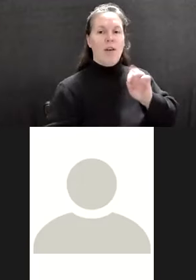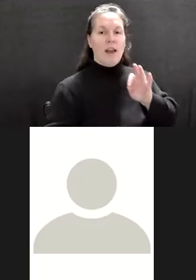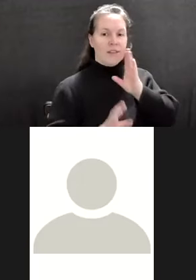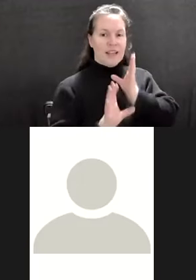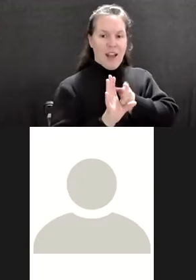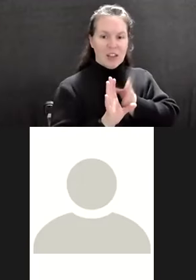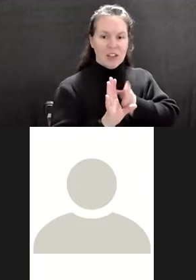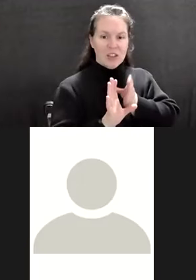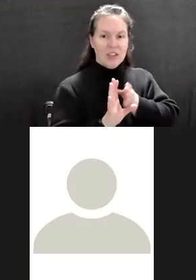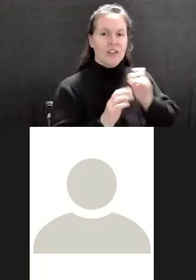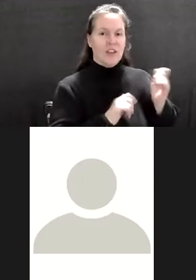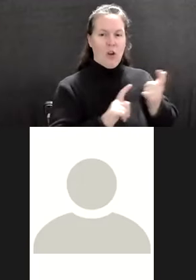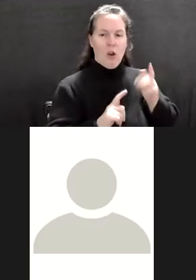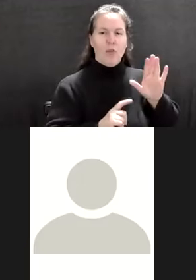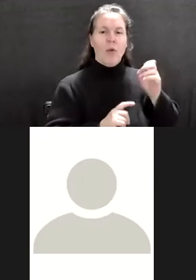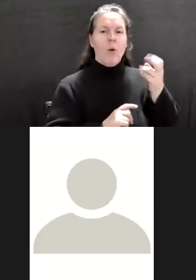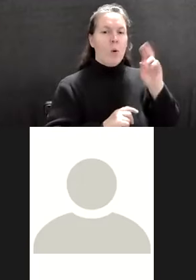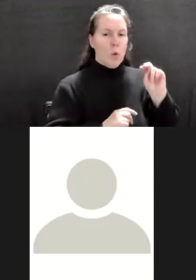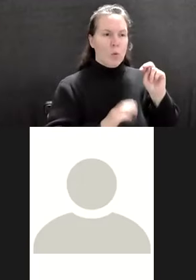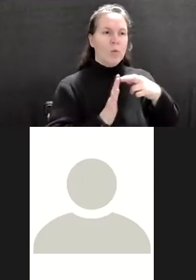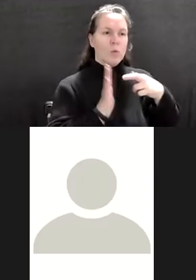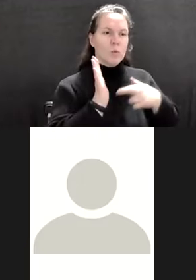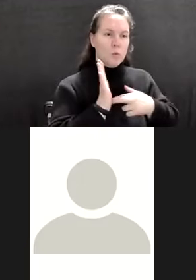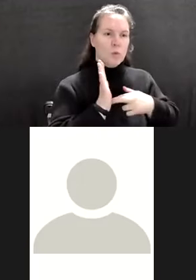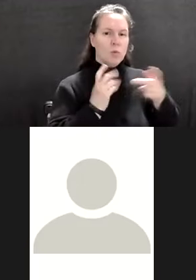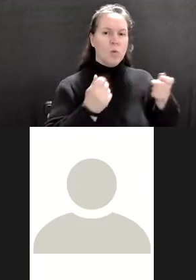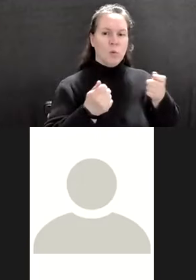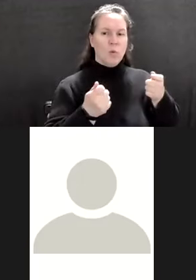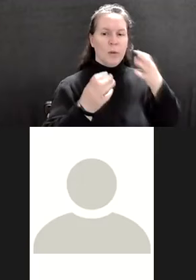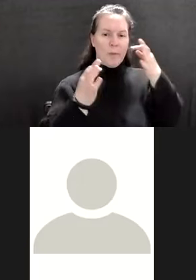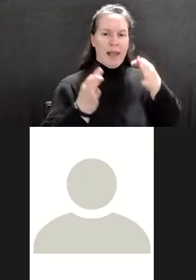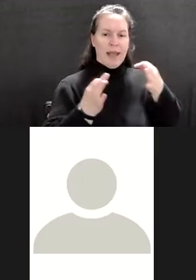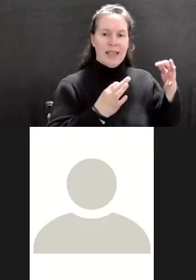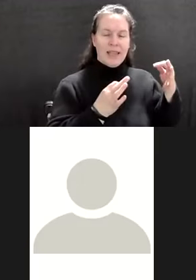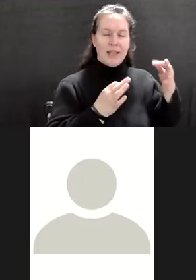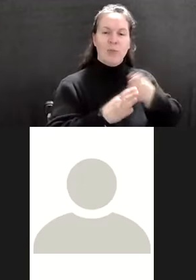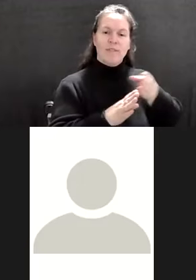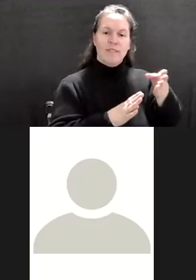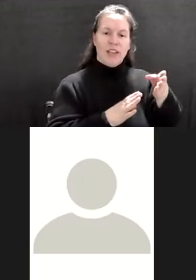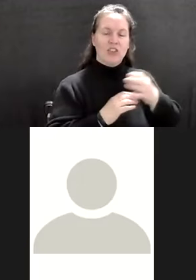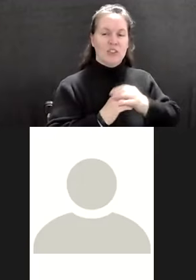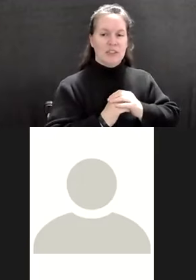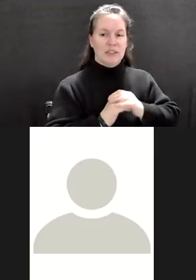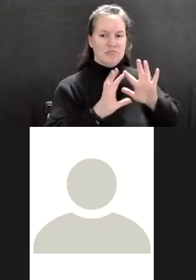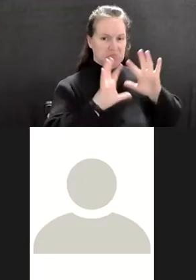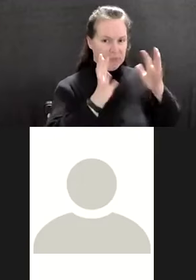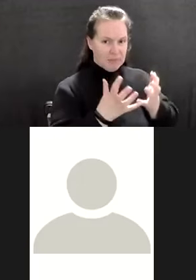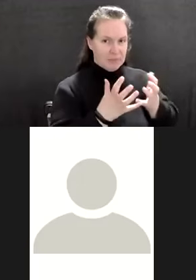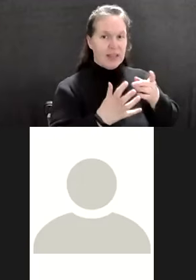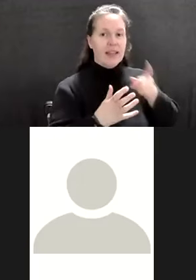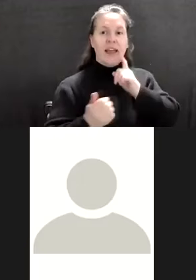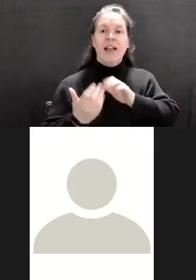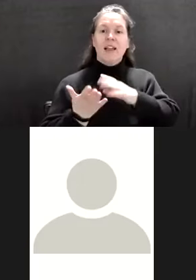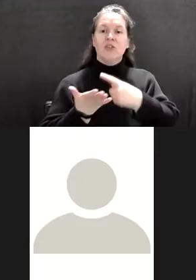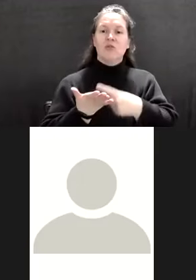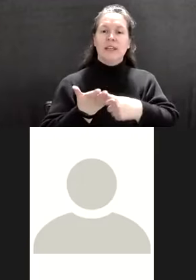ones are all their own rulemaking entity, profession. And so they'll address this work in